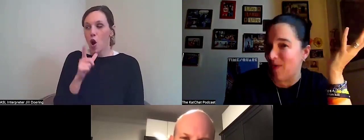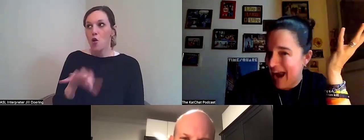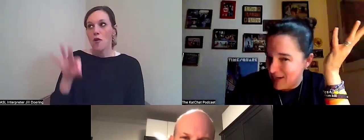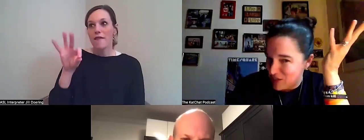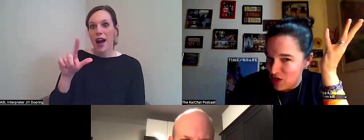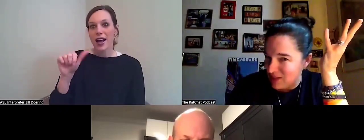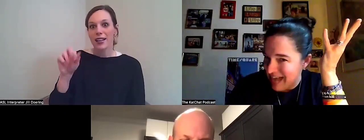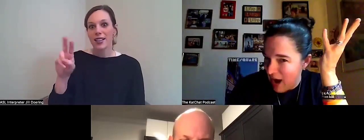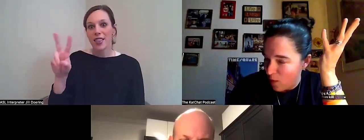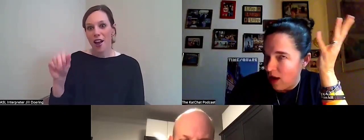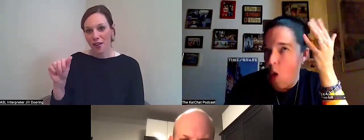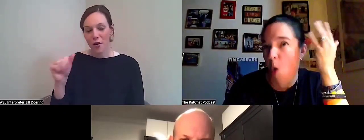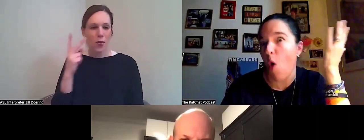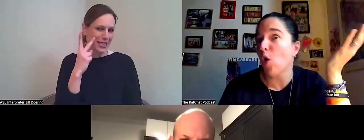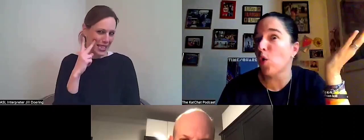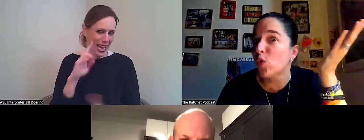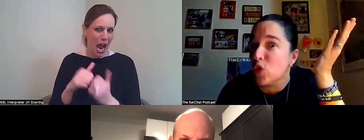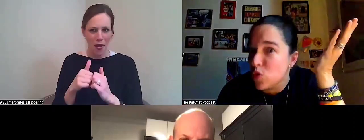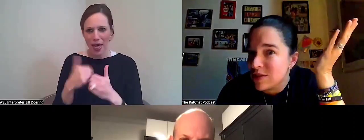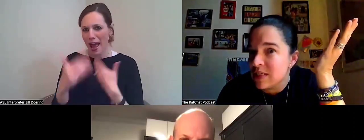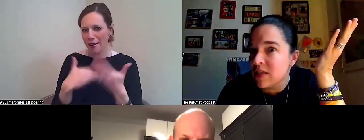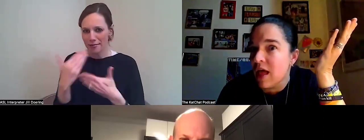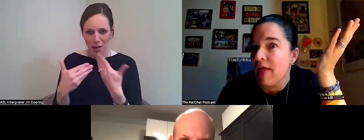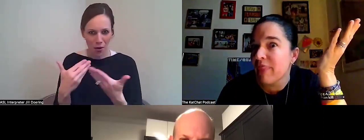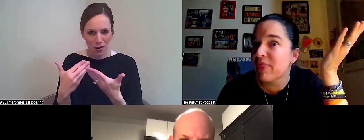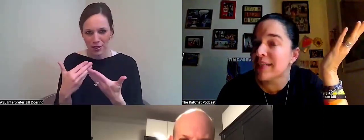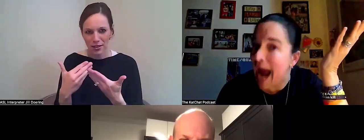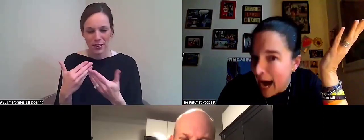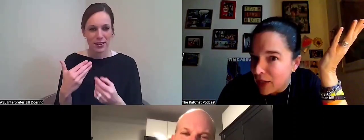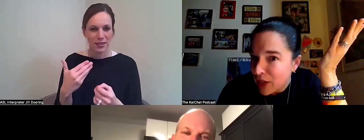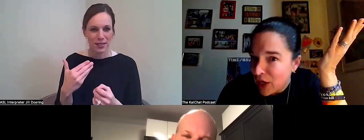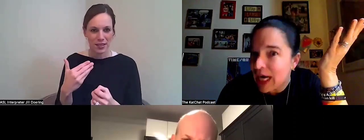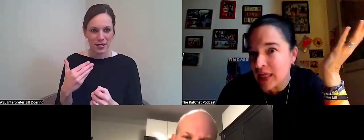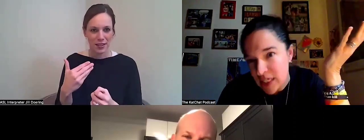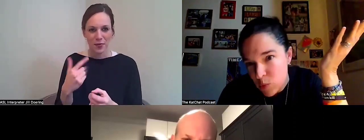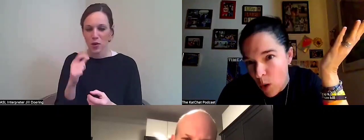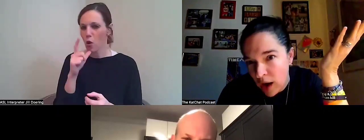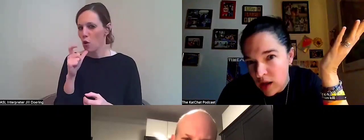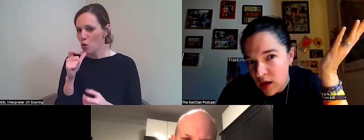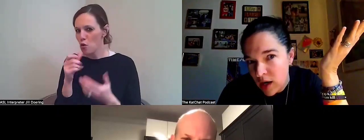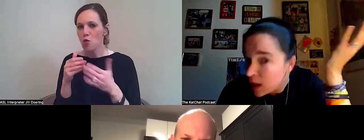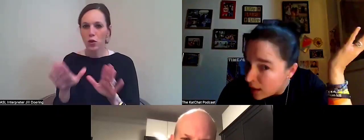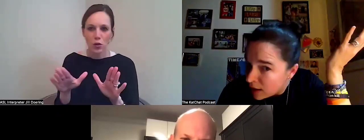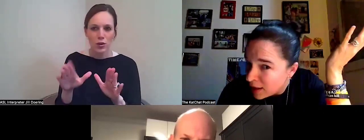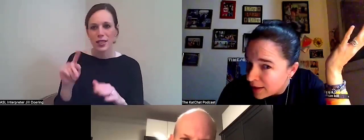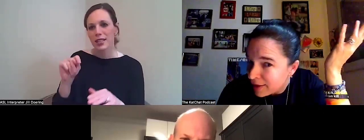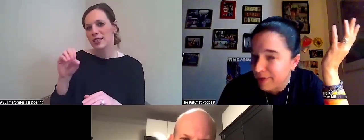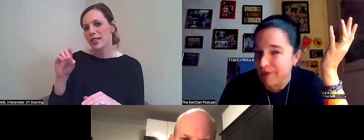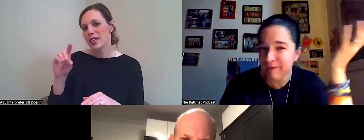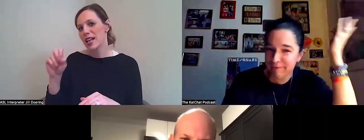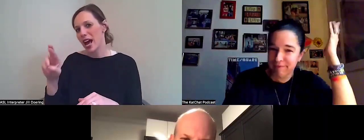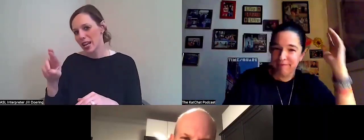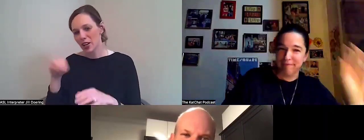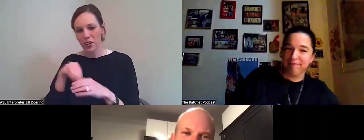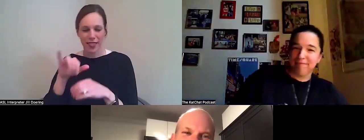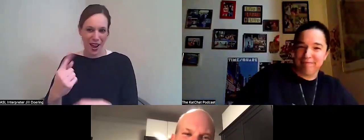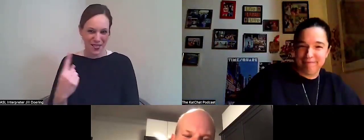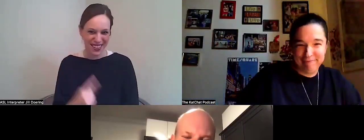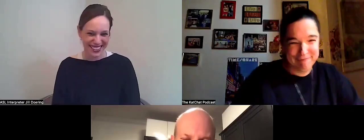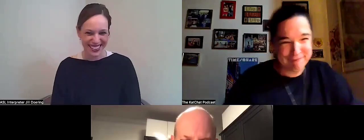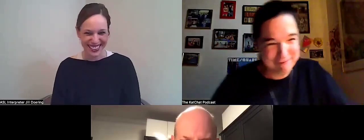we'll see how that turns out. Or who loses the title in this one.